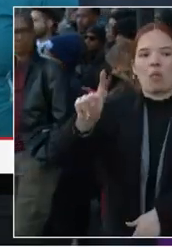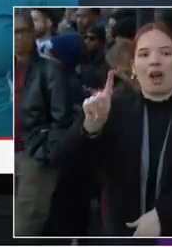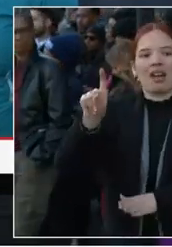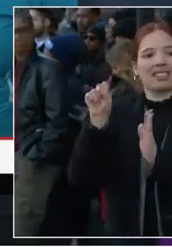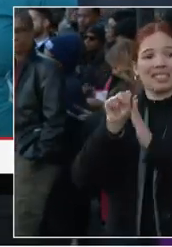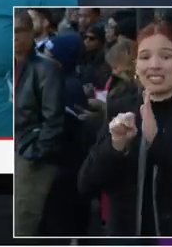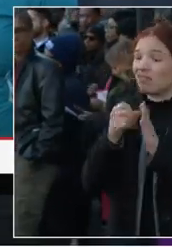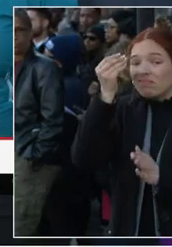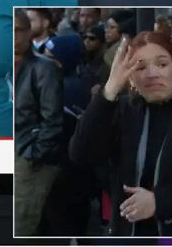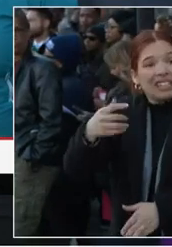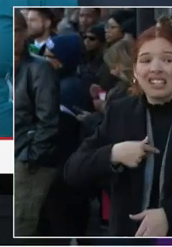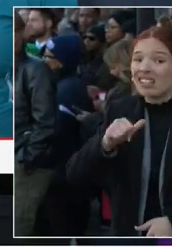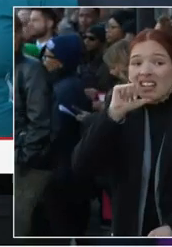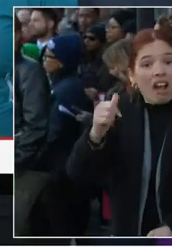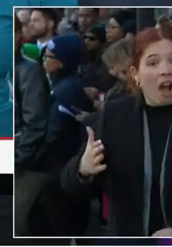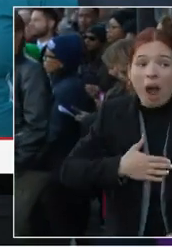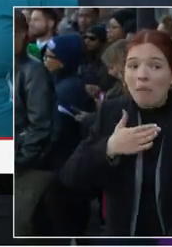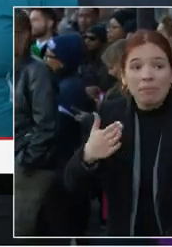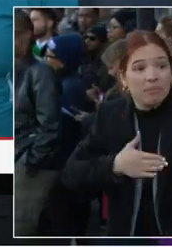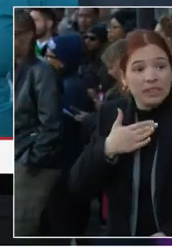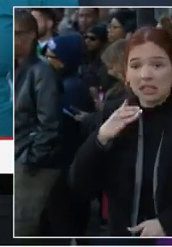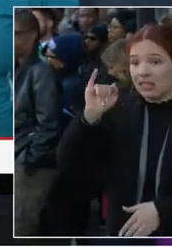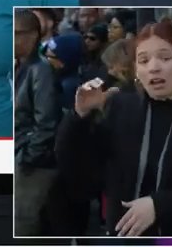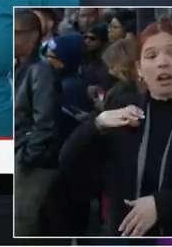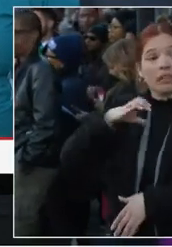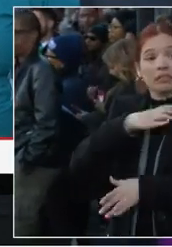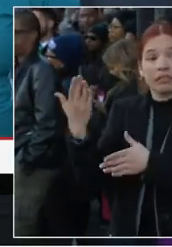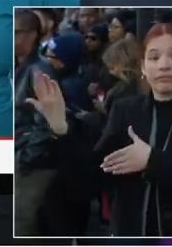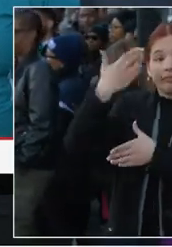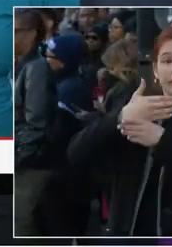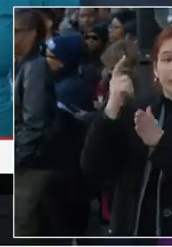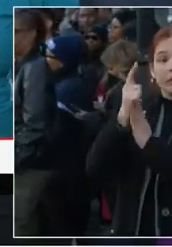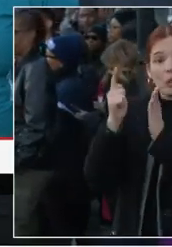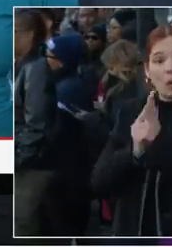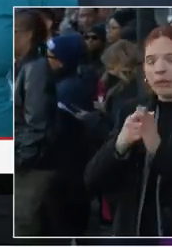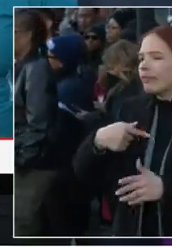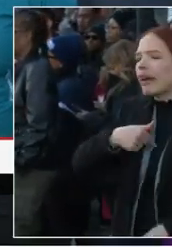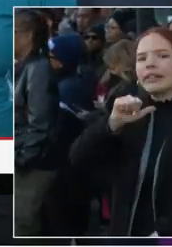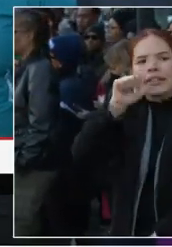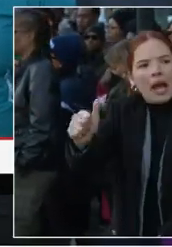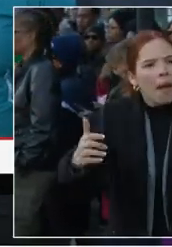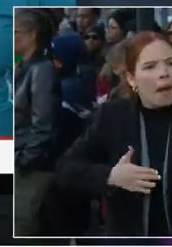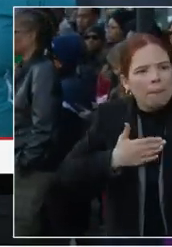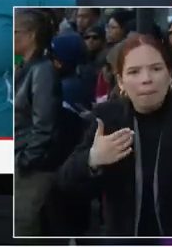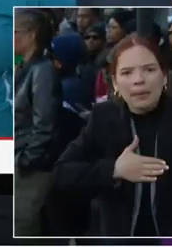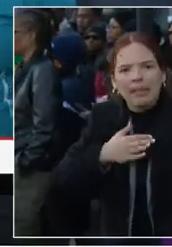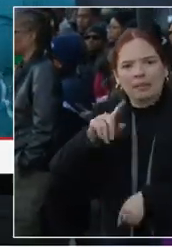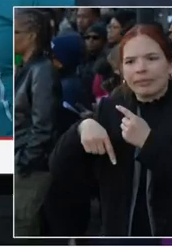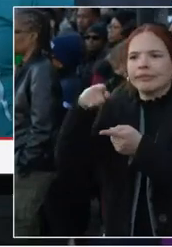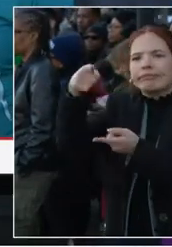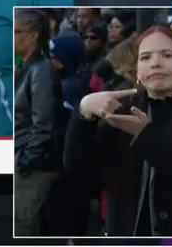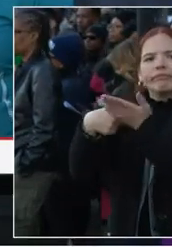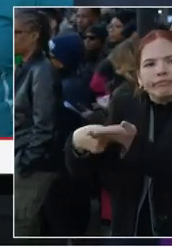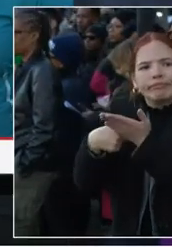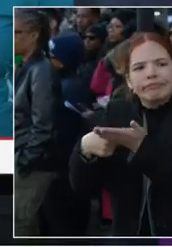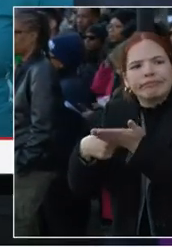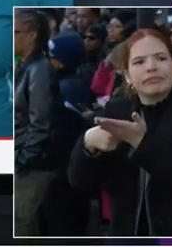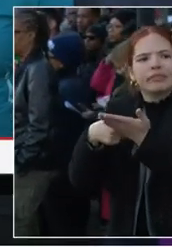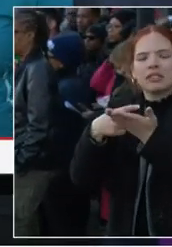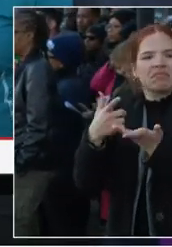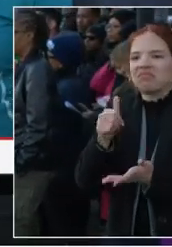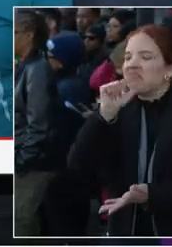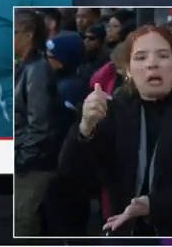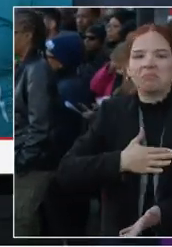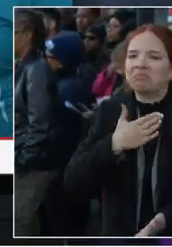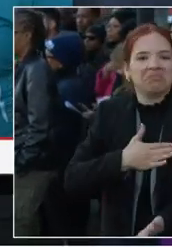the Congress is intervening in our laws. I am not happy about this discussion at all. And I hope